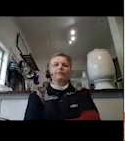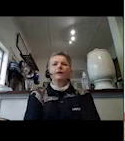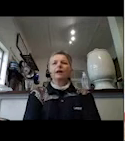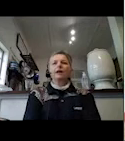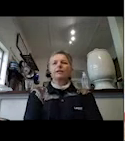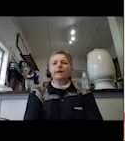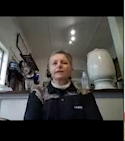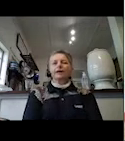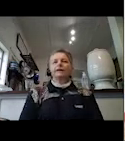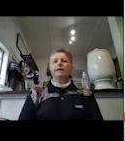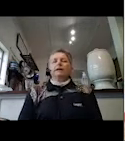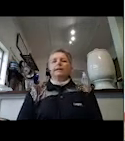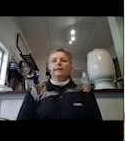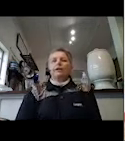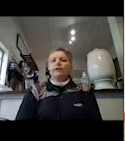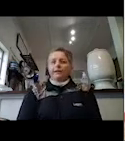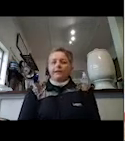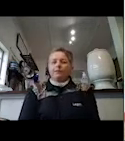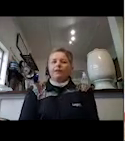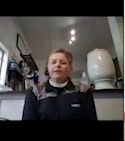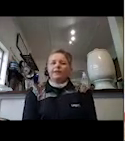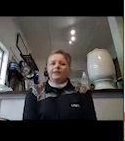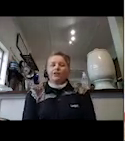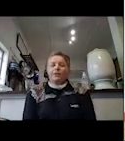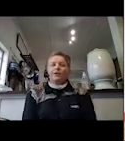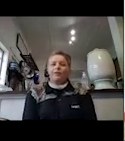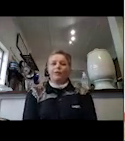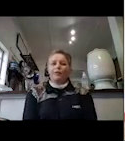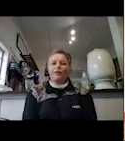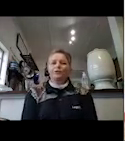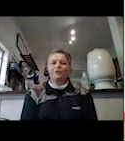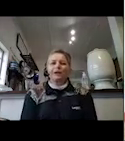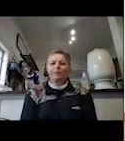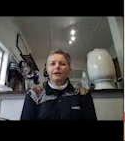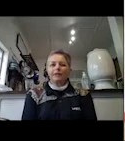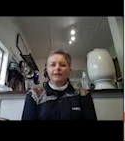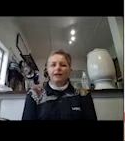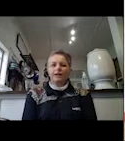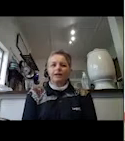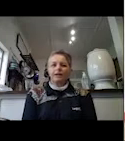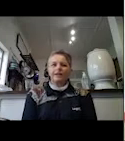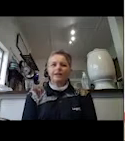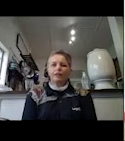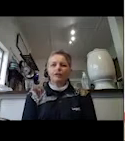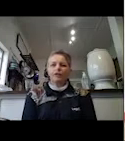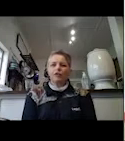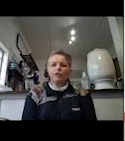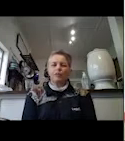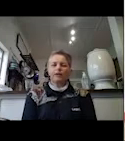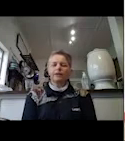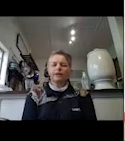Bridget. Thanks, Kerry. So yeah, some of these terms I've referred to already, but an affidavit is a